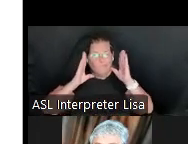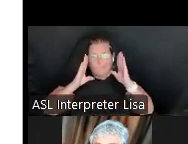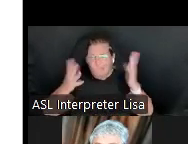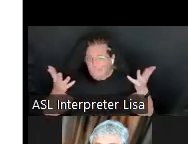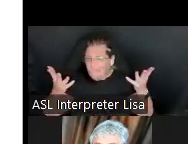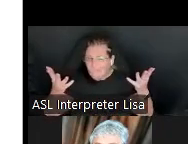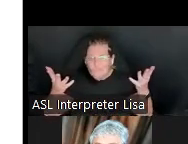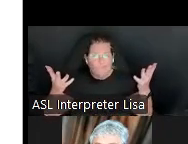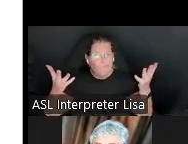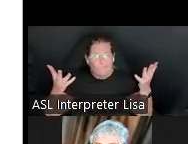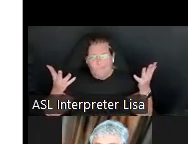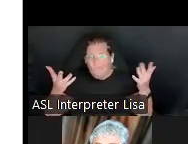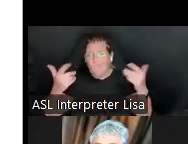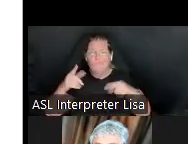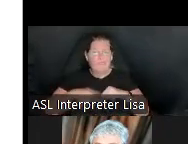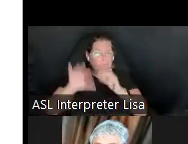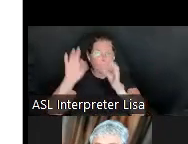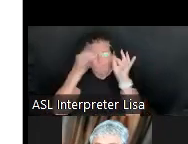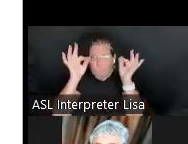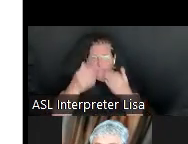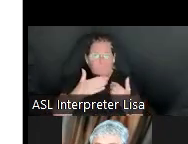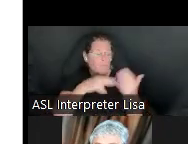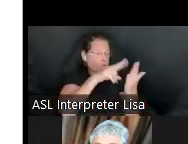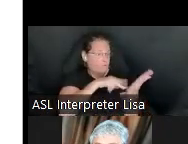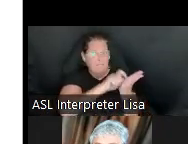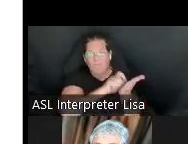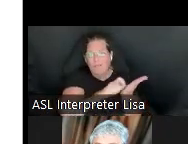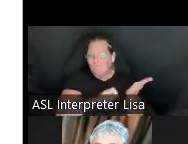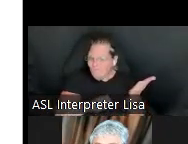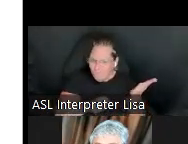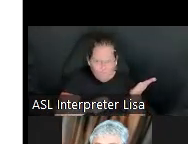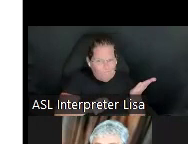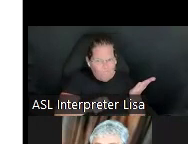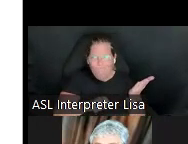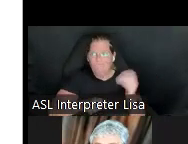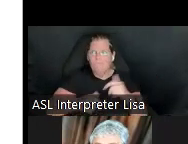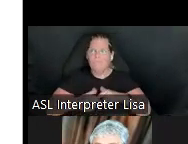is distractible, difficulty with reading and writing skills.